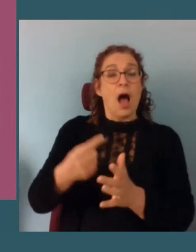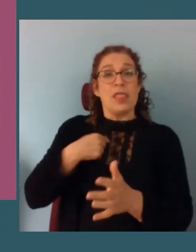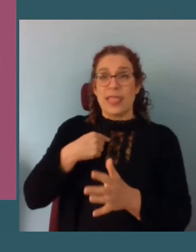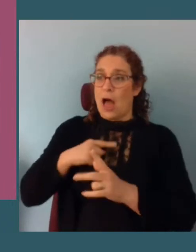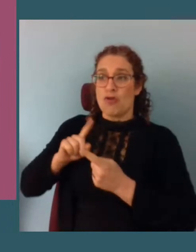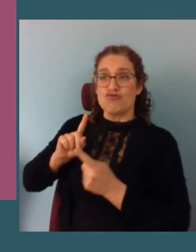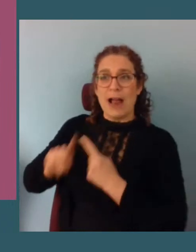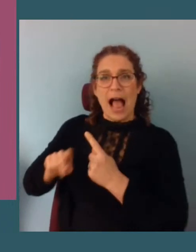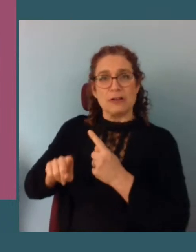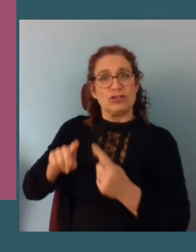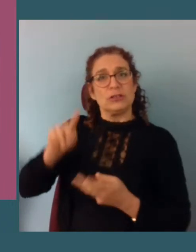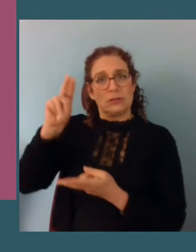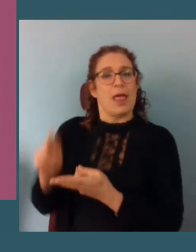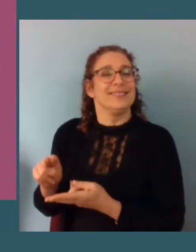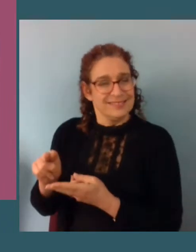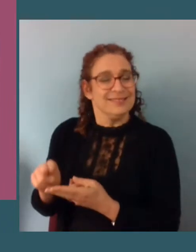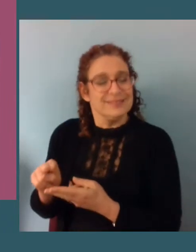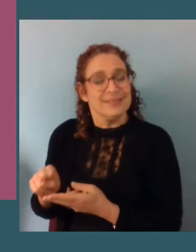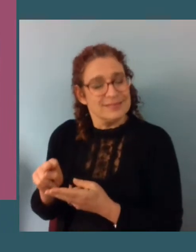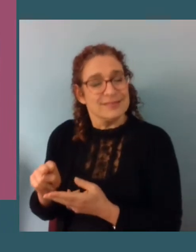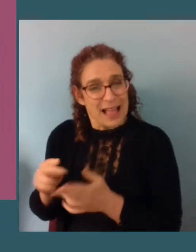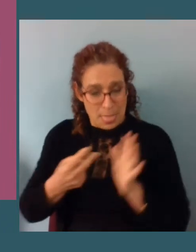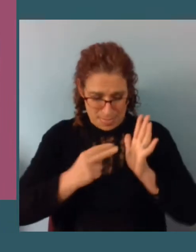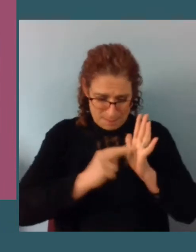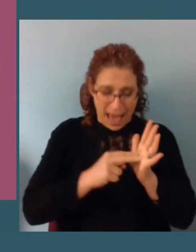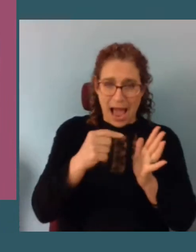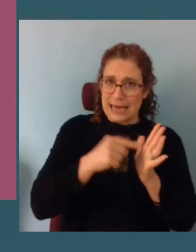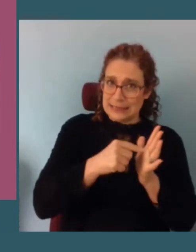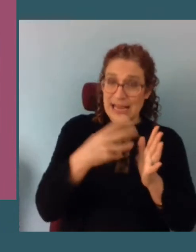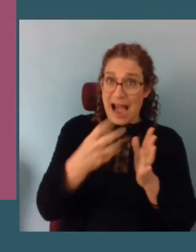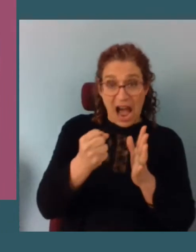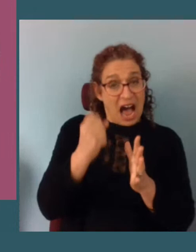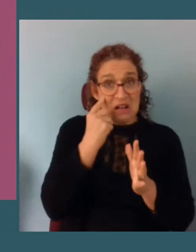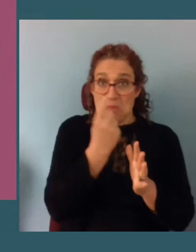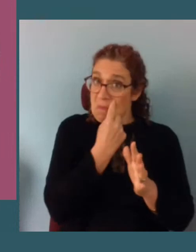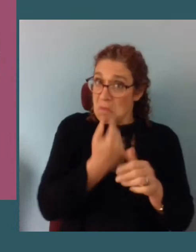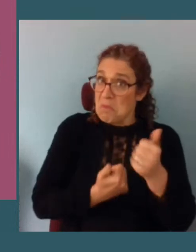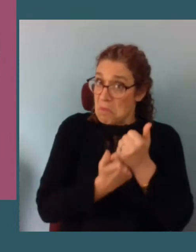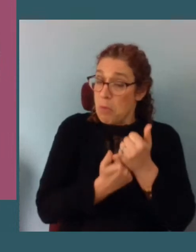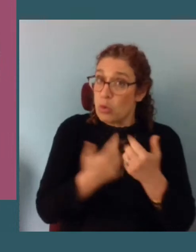anaphylaxis management plan. And there's some, again, data